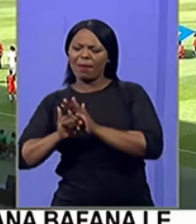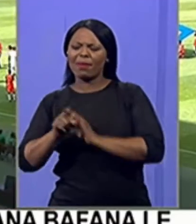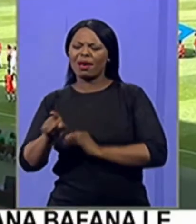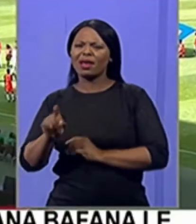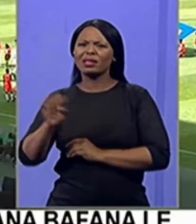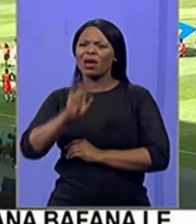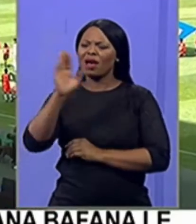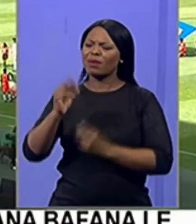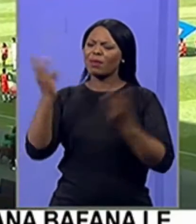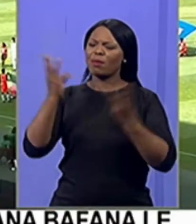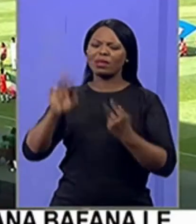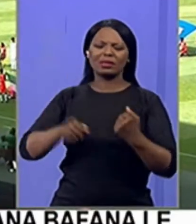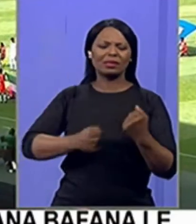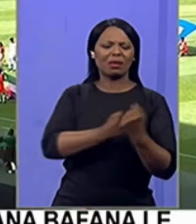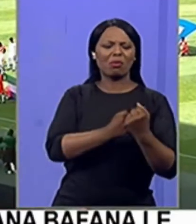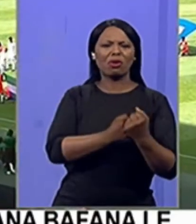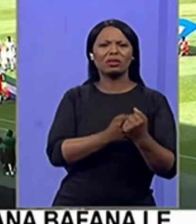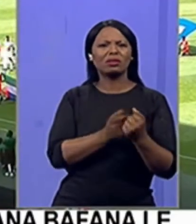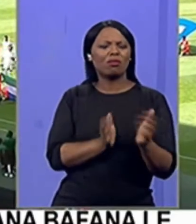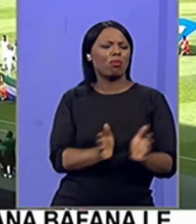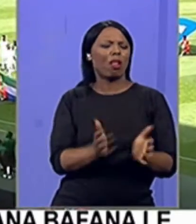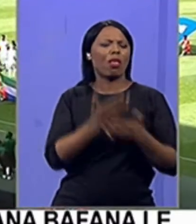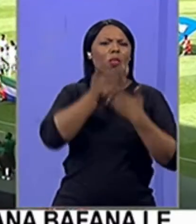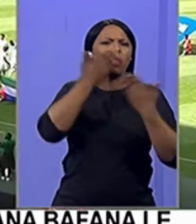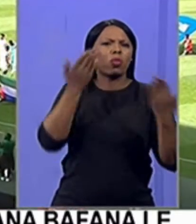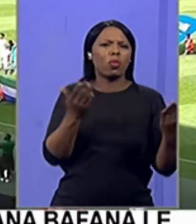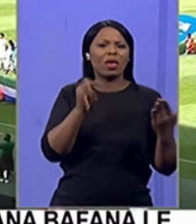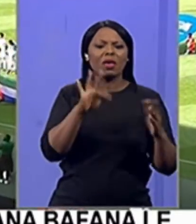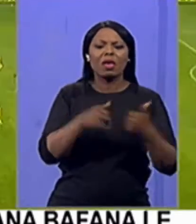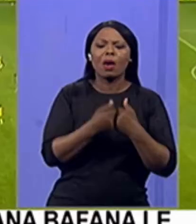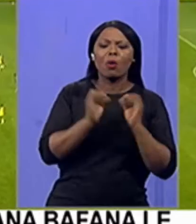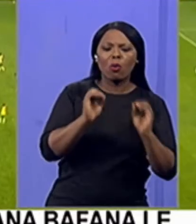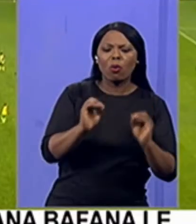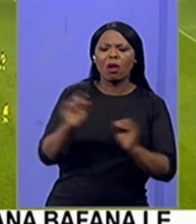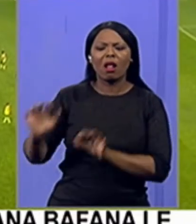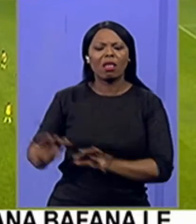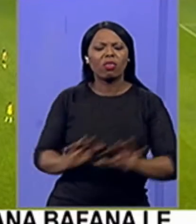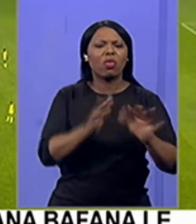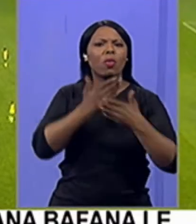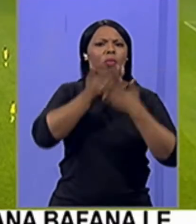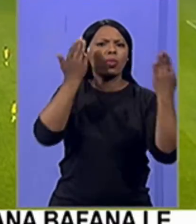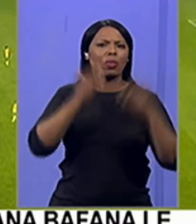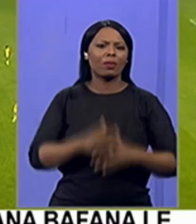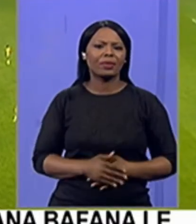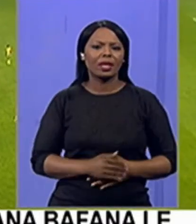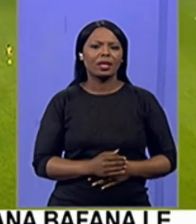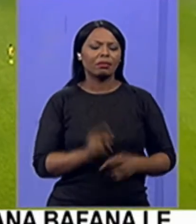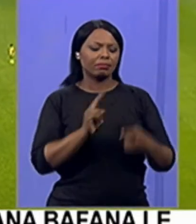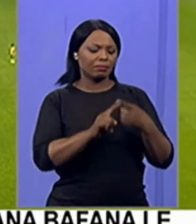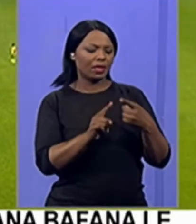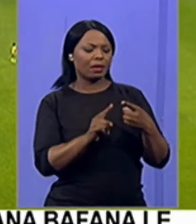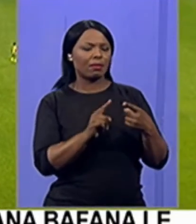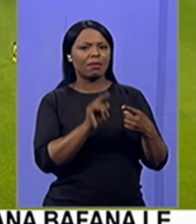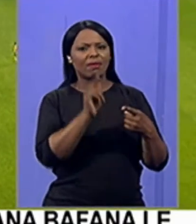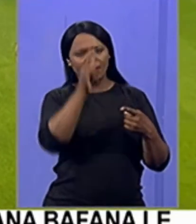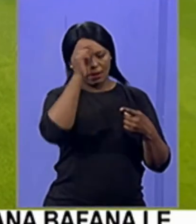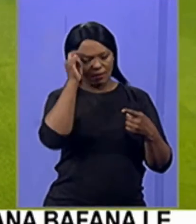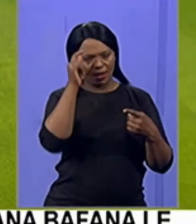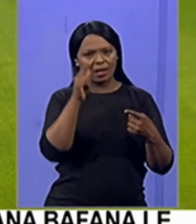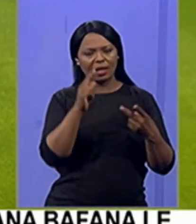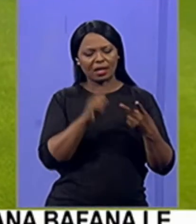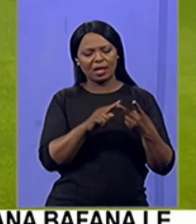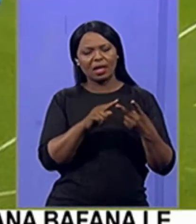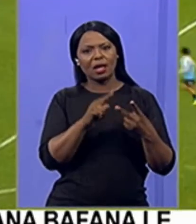thasello dipapading tsa dihlopha tsa naha. Dipapadi tse pedi tsa setswalle tsa Bafana, Sierra Leone le Botswana le tshwele e ne e